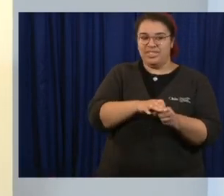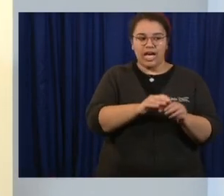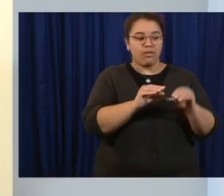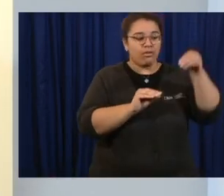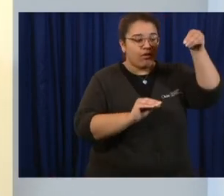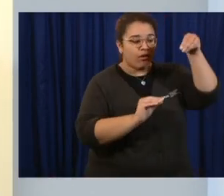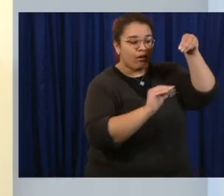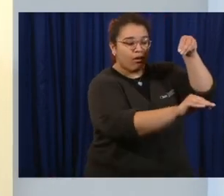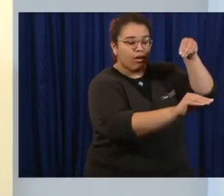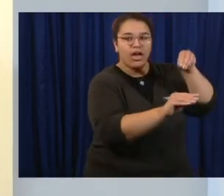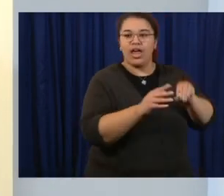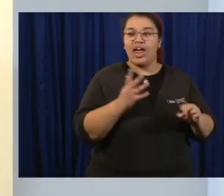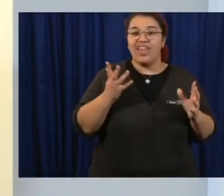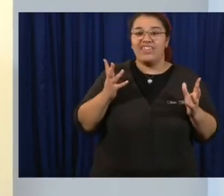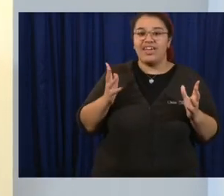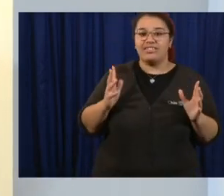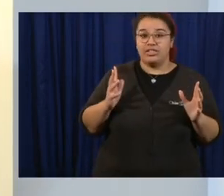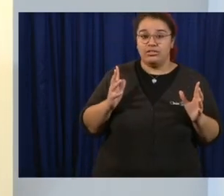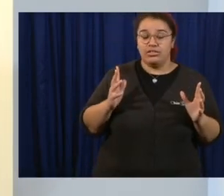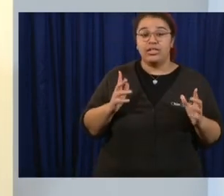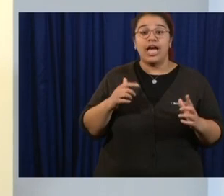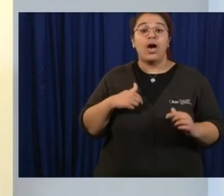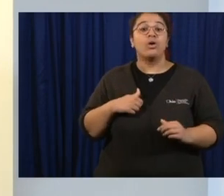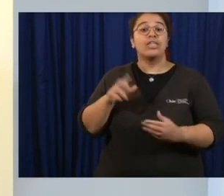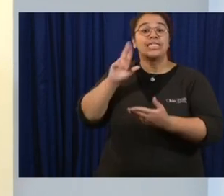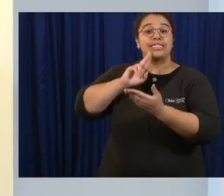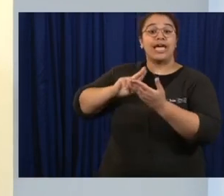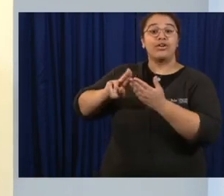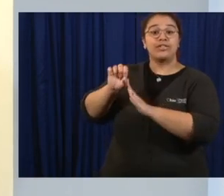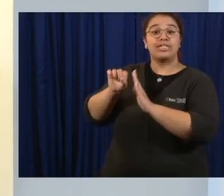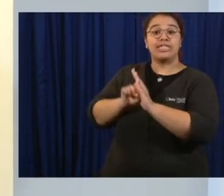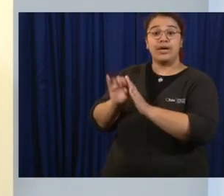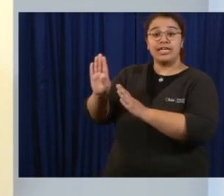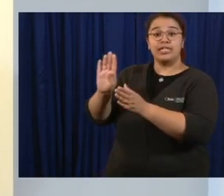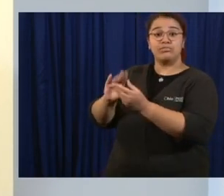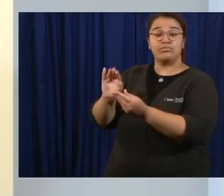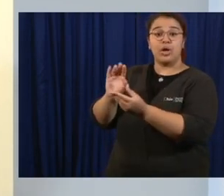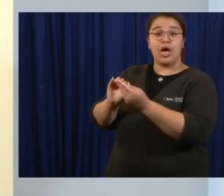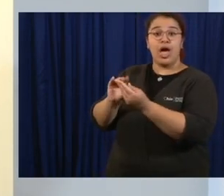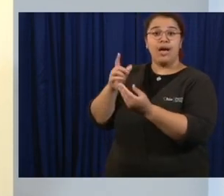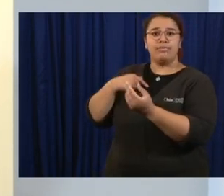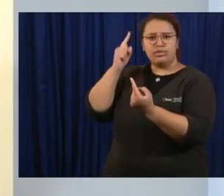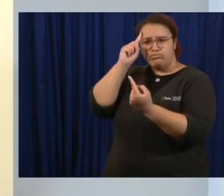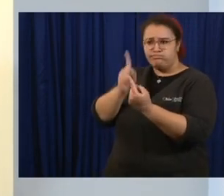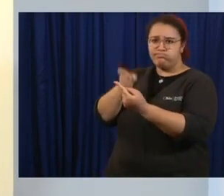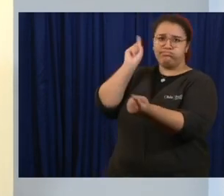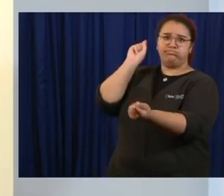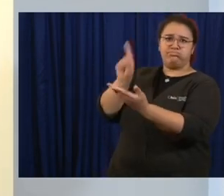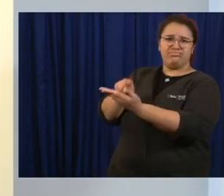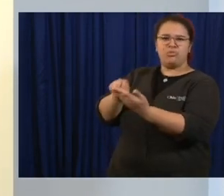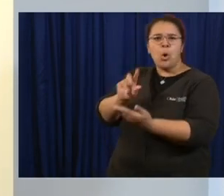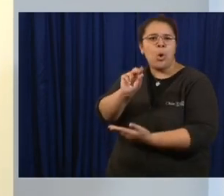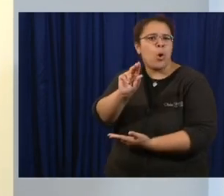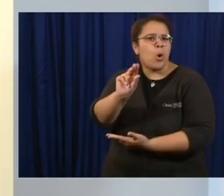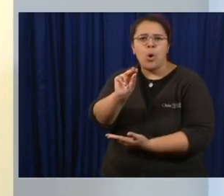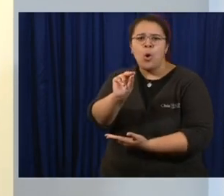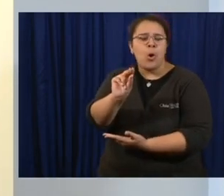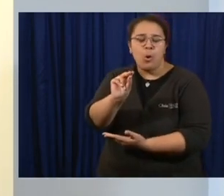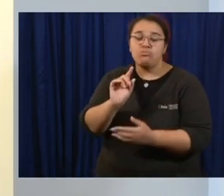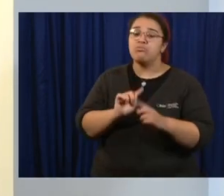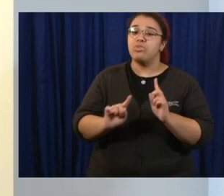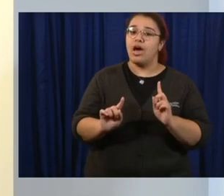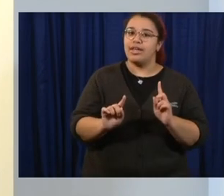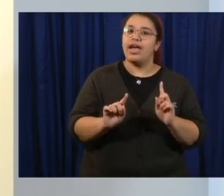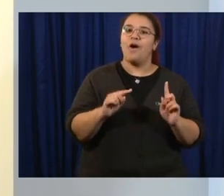was suggesting is that you can go to the Board of Elections and take that absentee ballot you've received and drop it